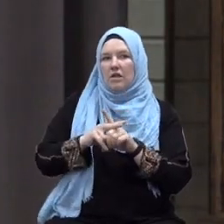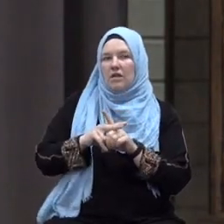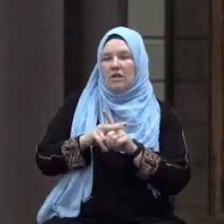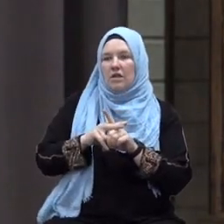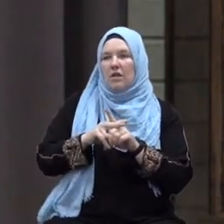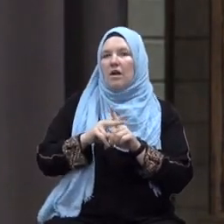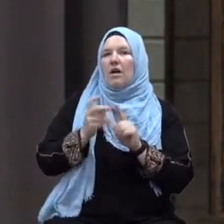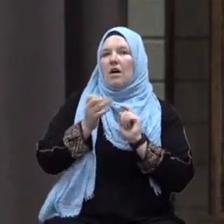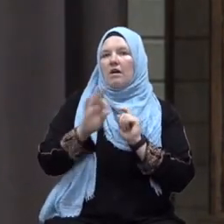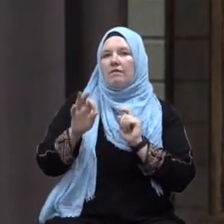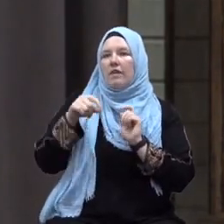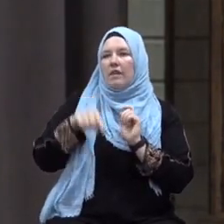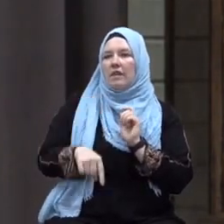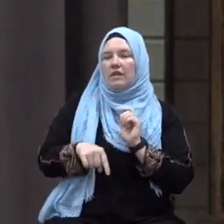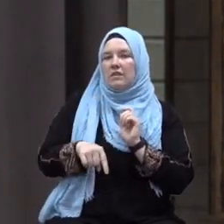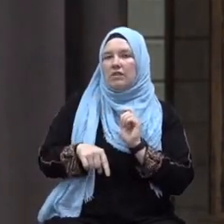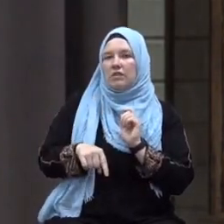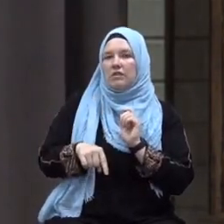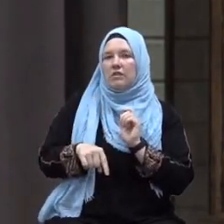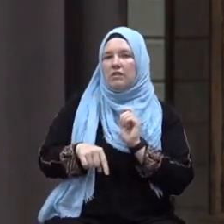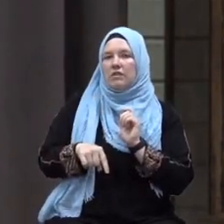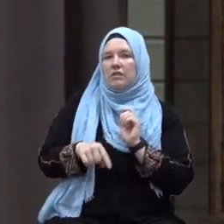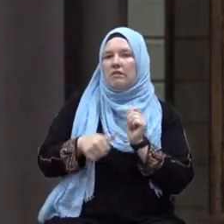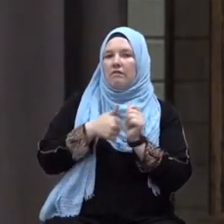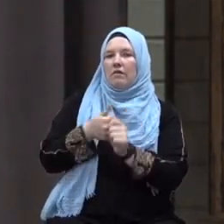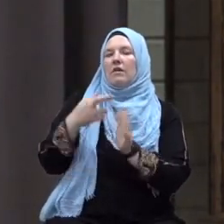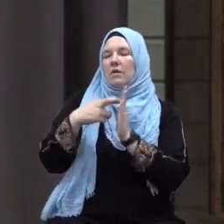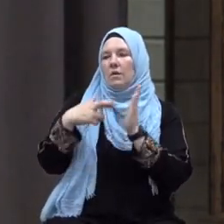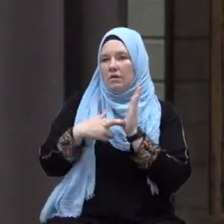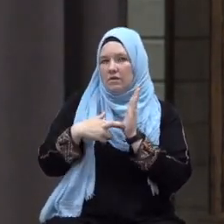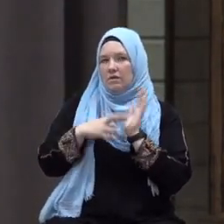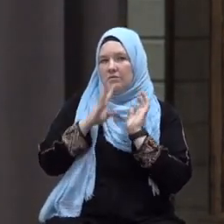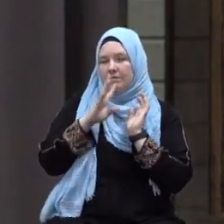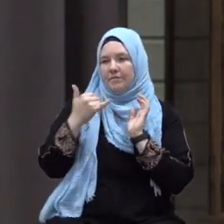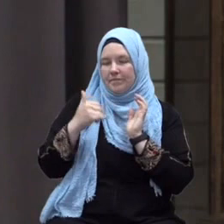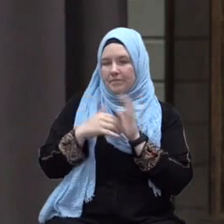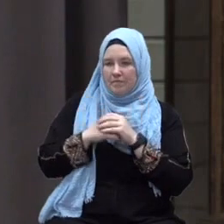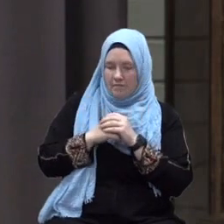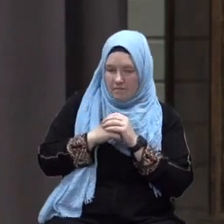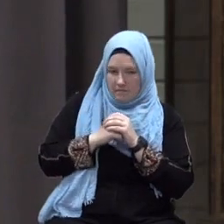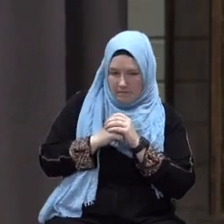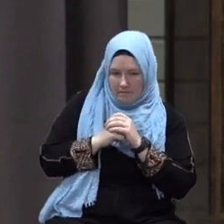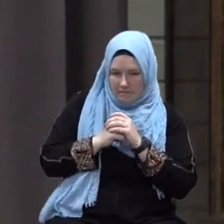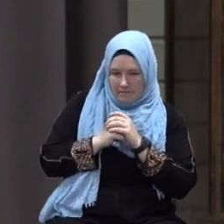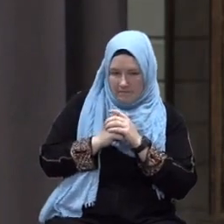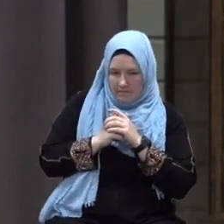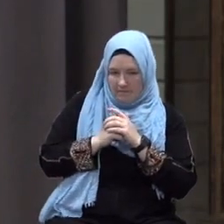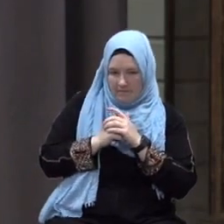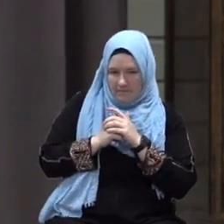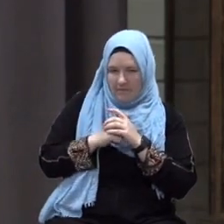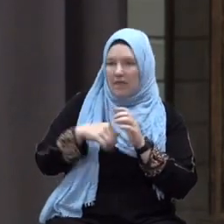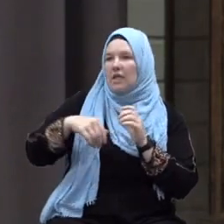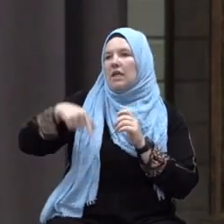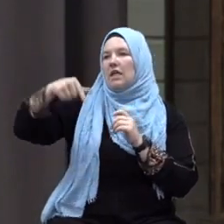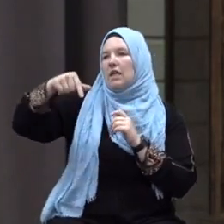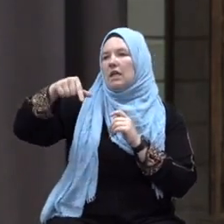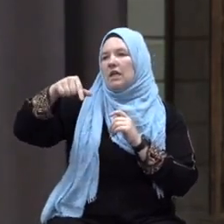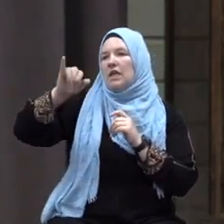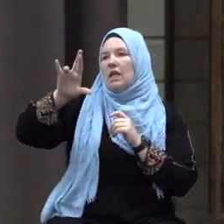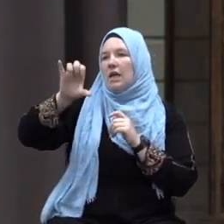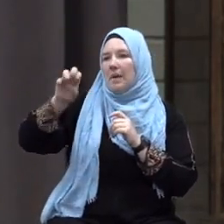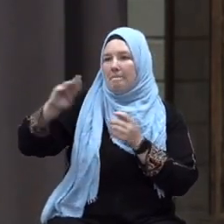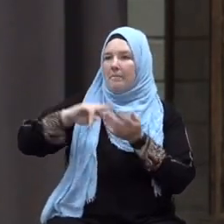implications of this term, qiyaman. Qiyam, you can translate it as